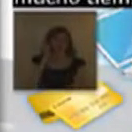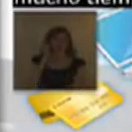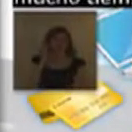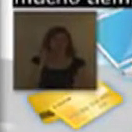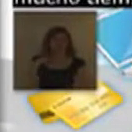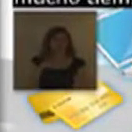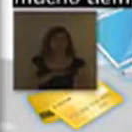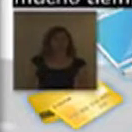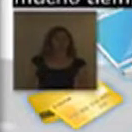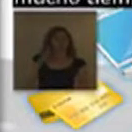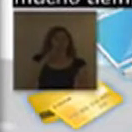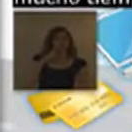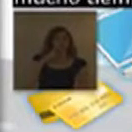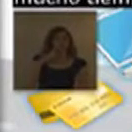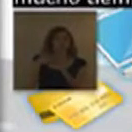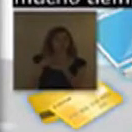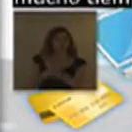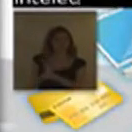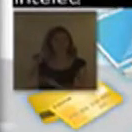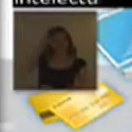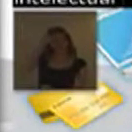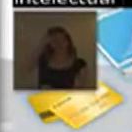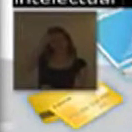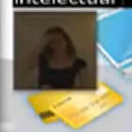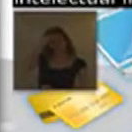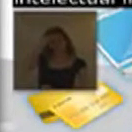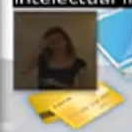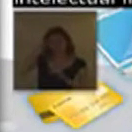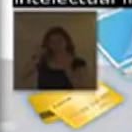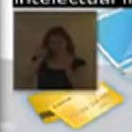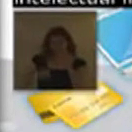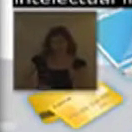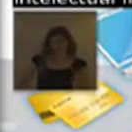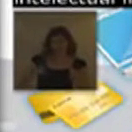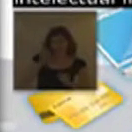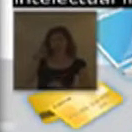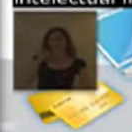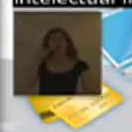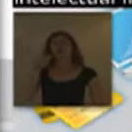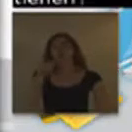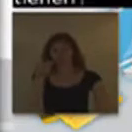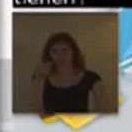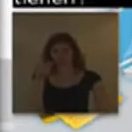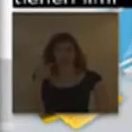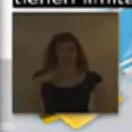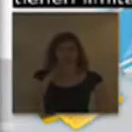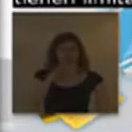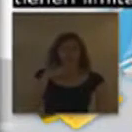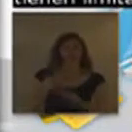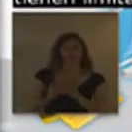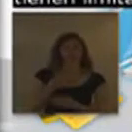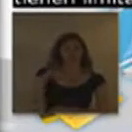as used to be felt, it was felt that they have a lower degree of intellectual capabilities, but are limited for